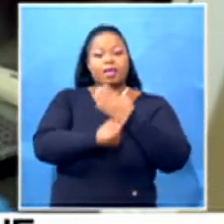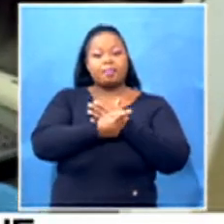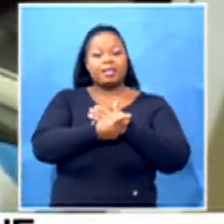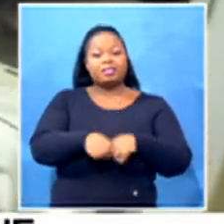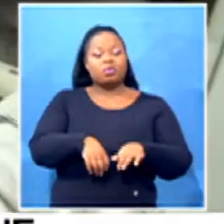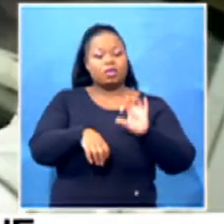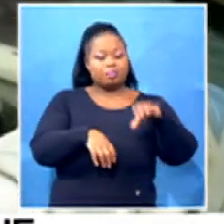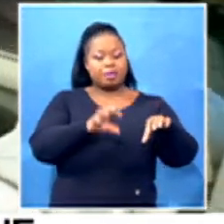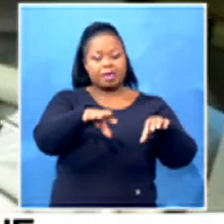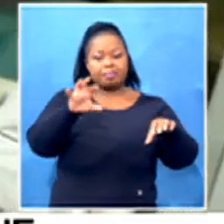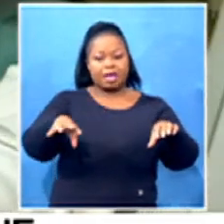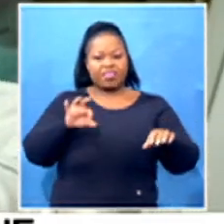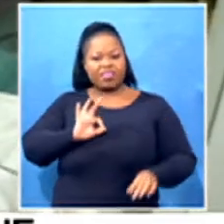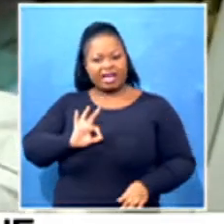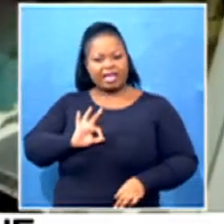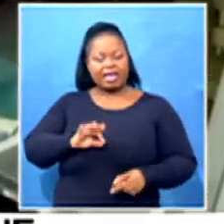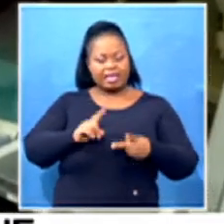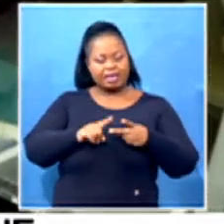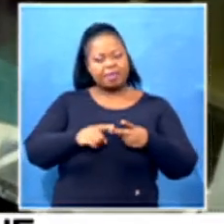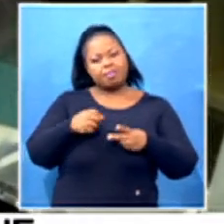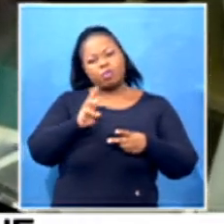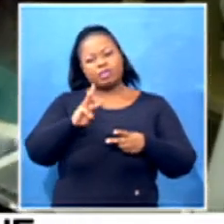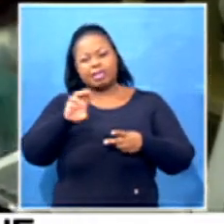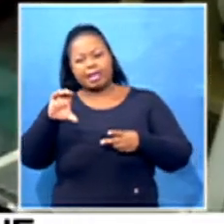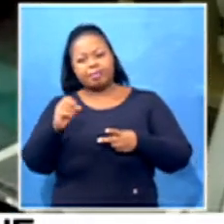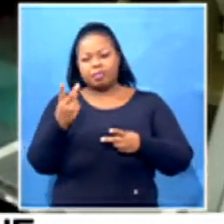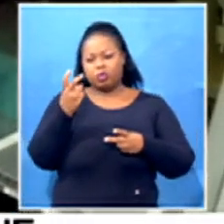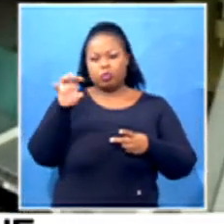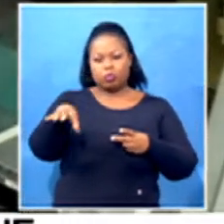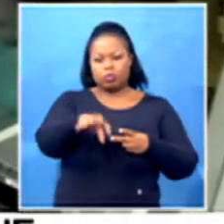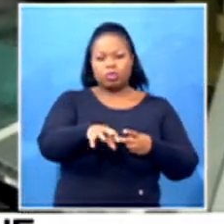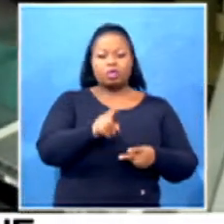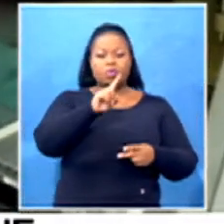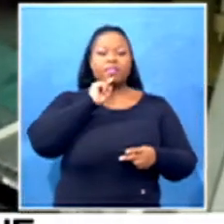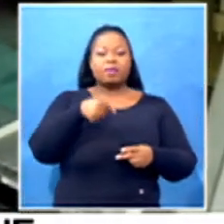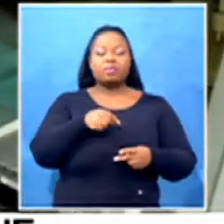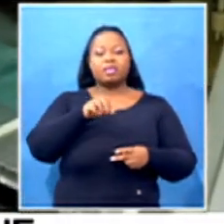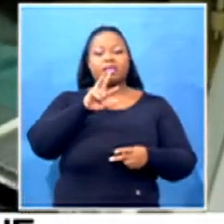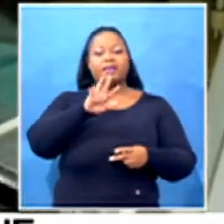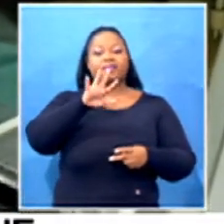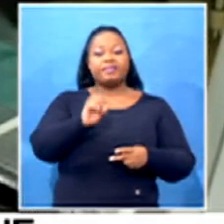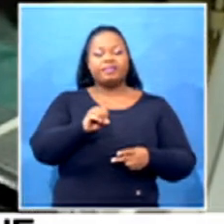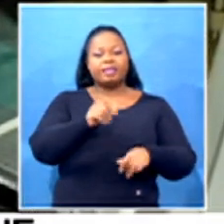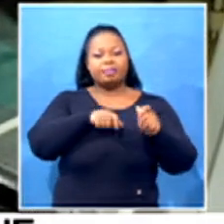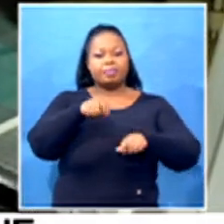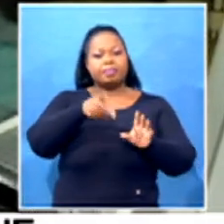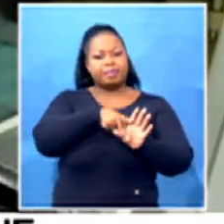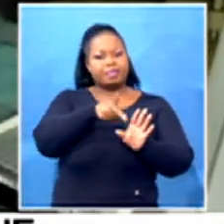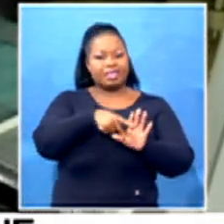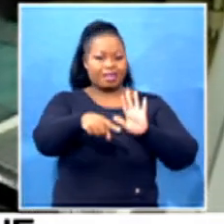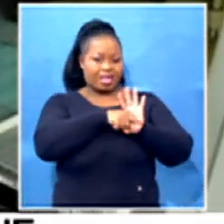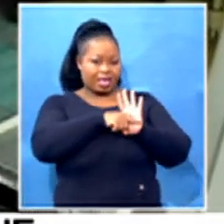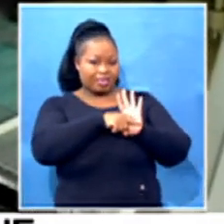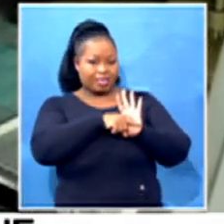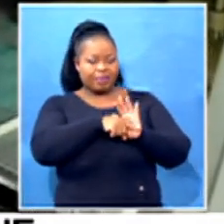in Gauteng and possibly 2 others in the Western Cape. 1,950 participants will be HIV negative